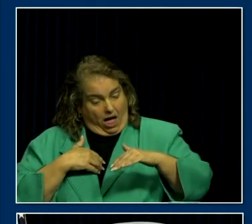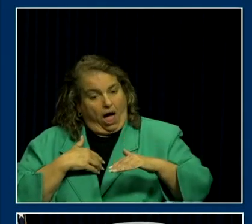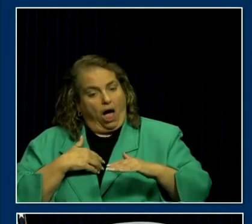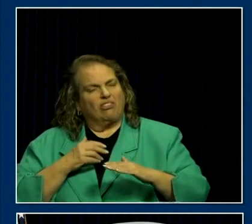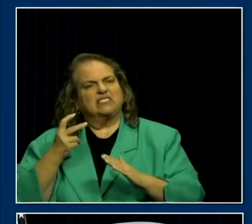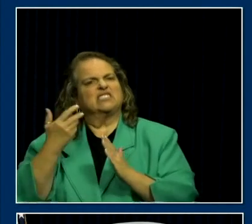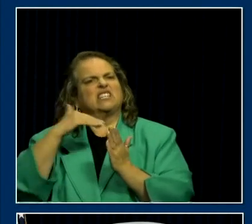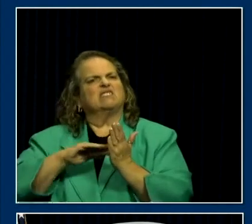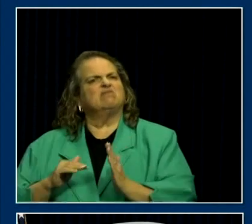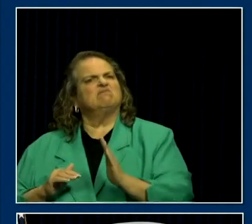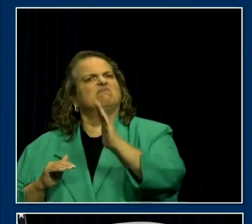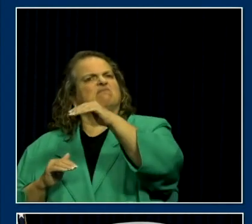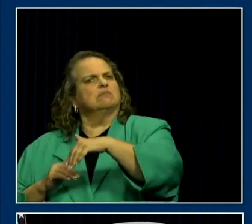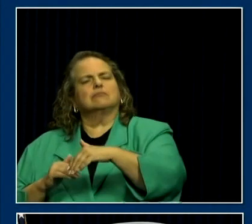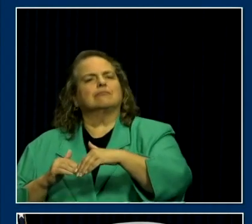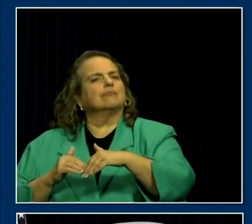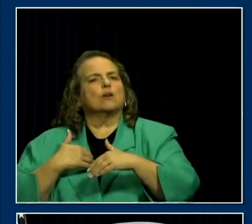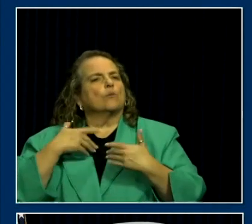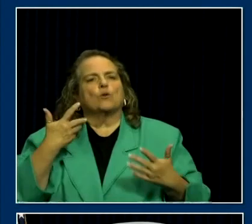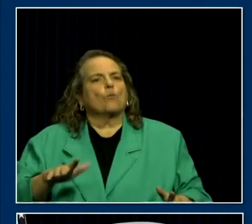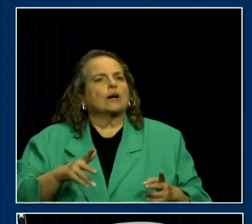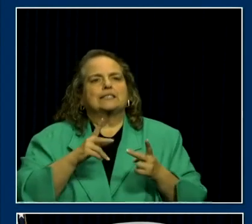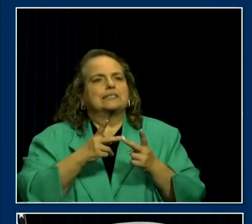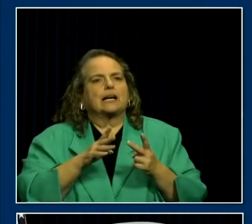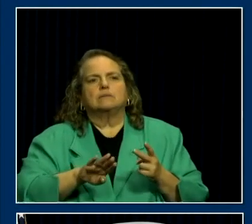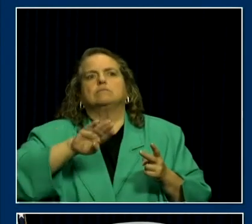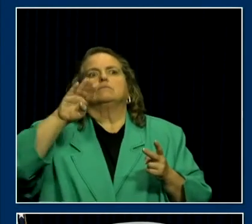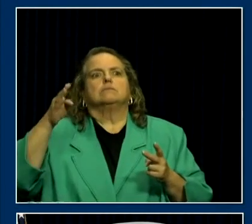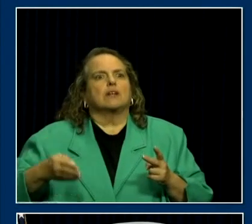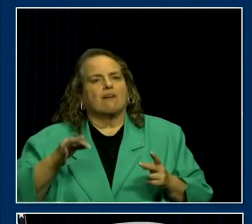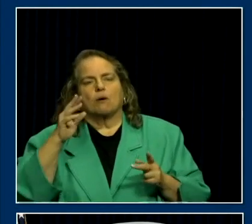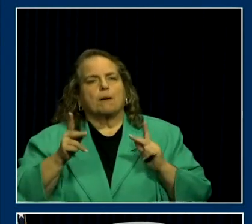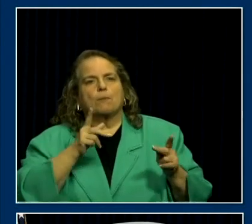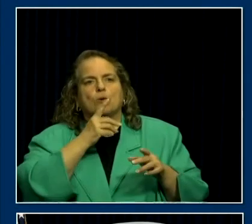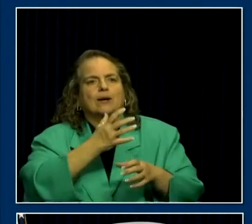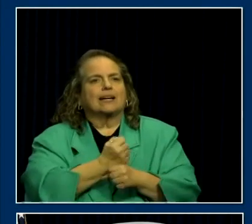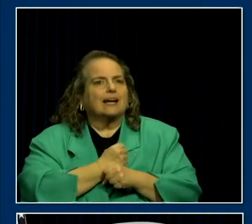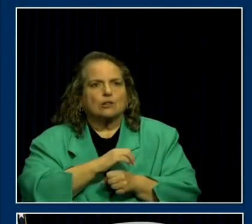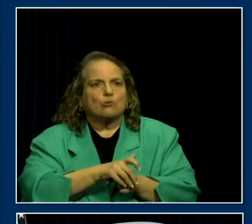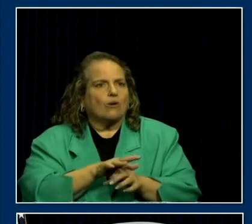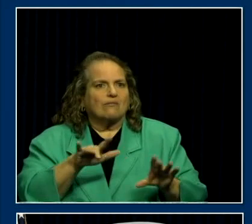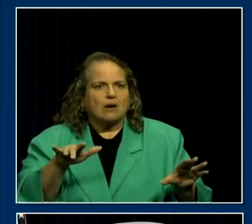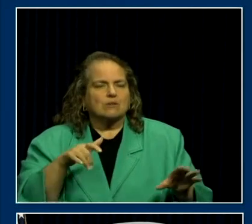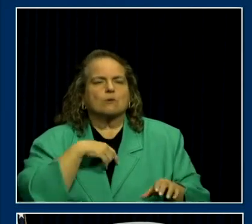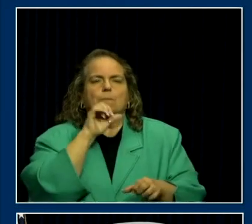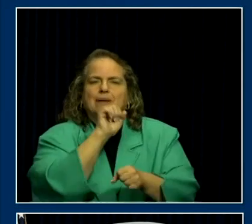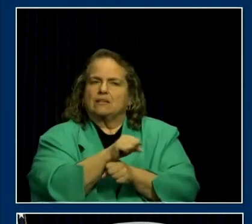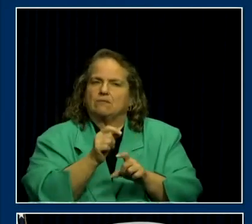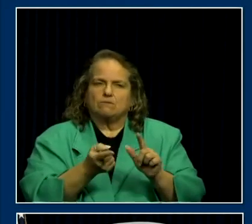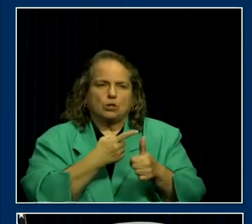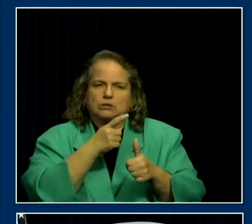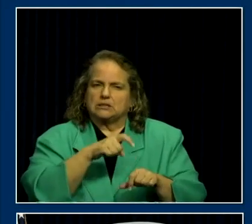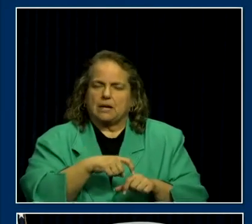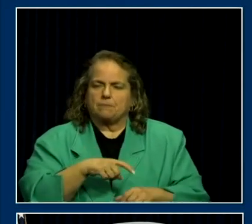way. Let's be committed to winning on the very first time. All right.